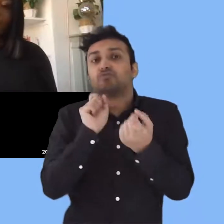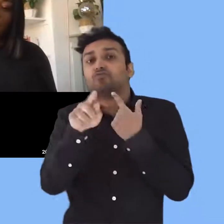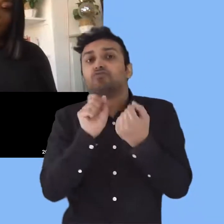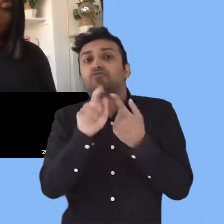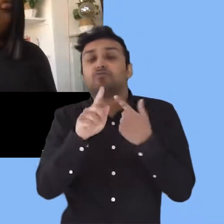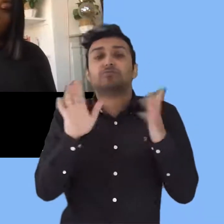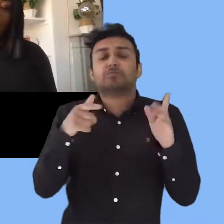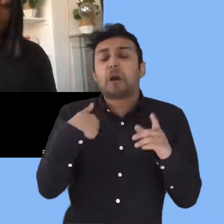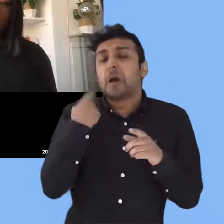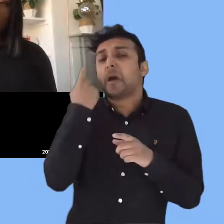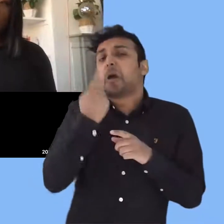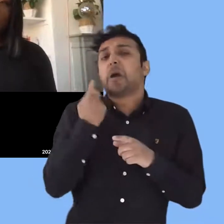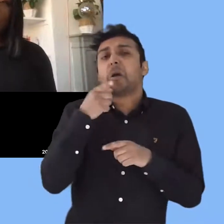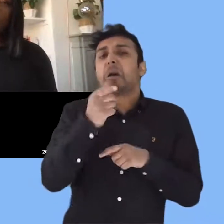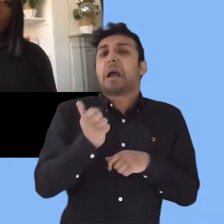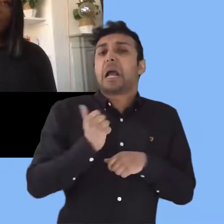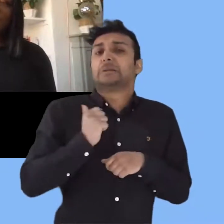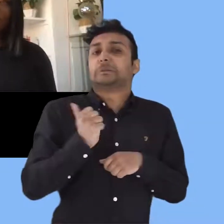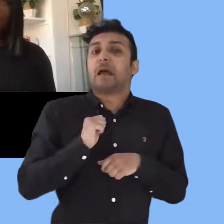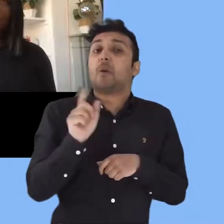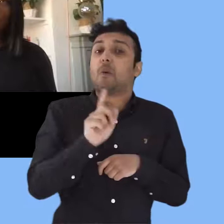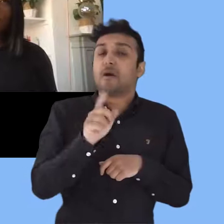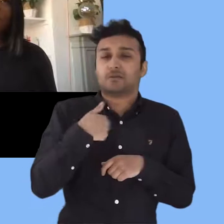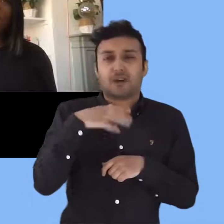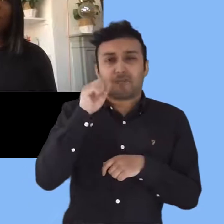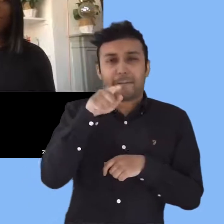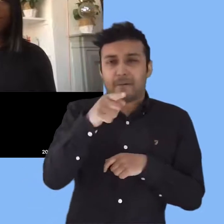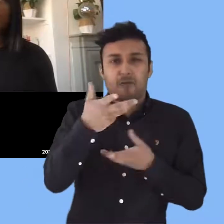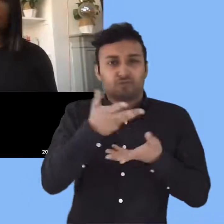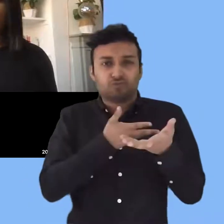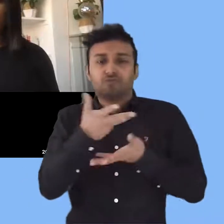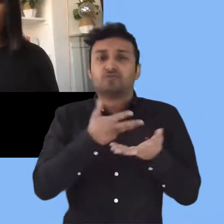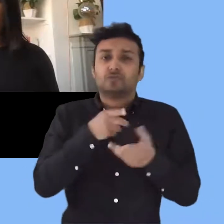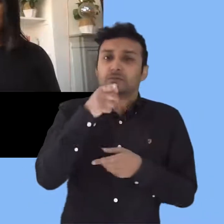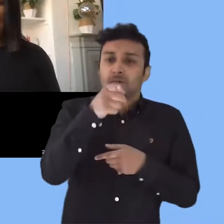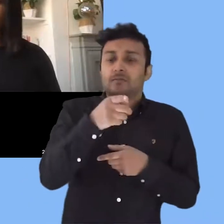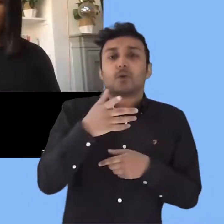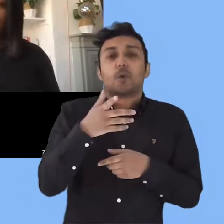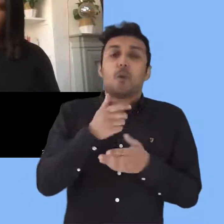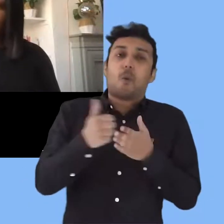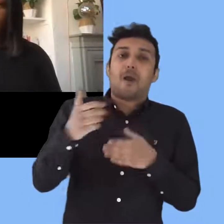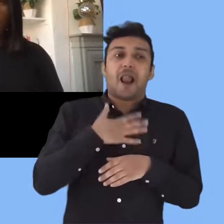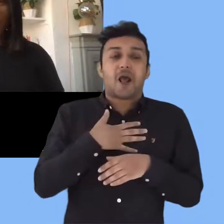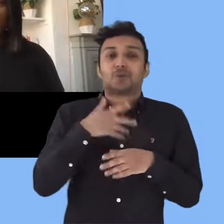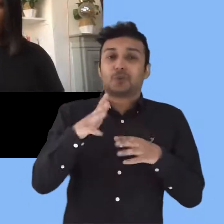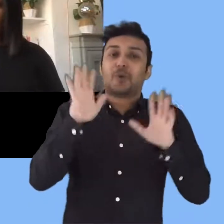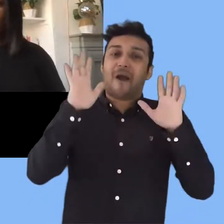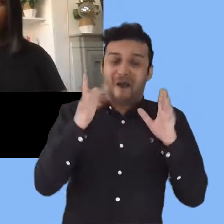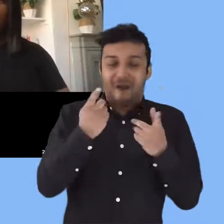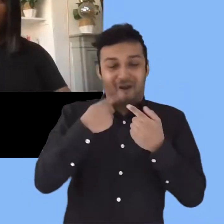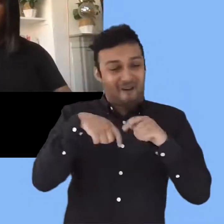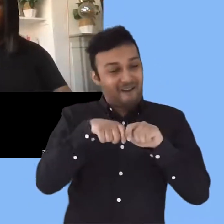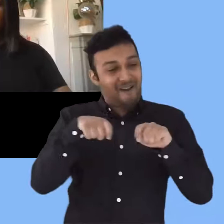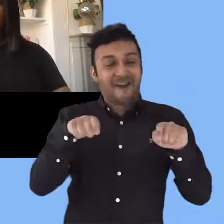you're expecting. And I always remember in the conversation you talking about or wanting to draw it to a nice, happy ending where the